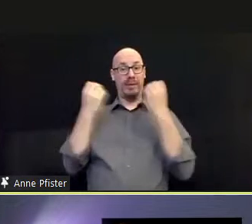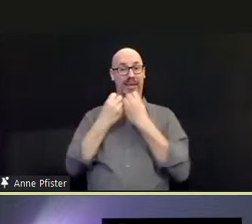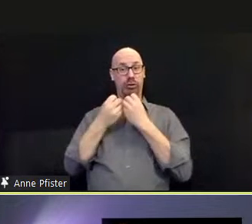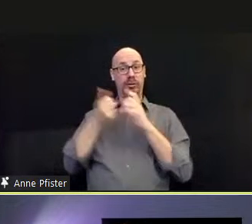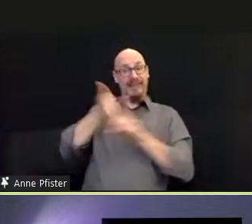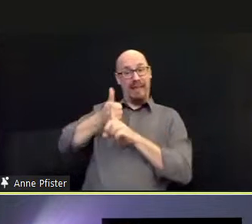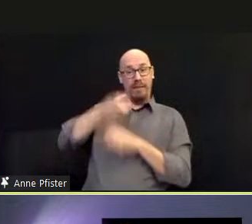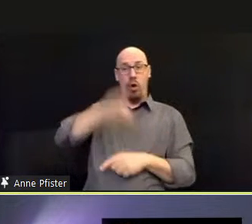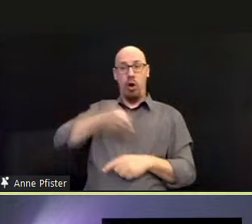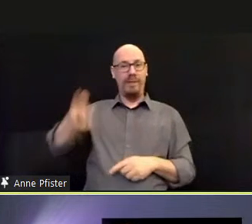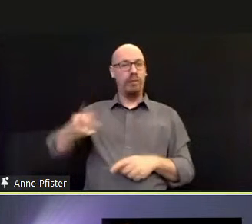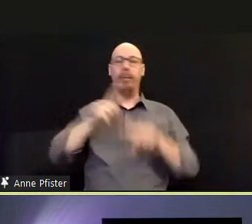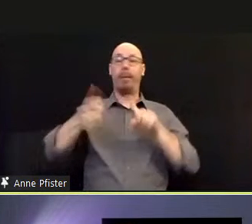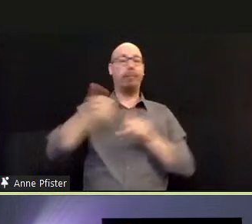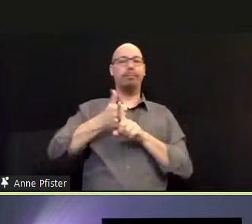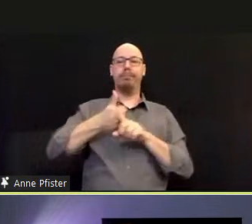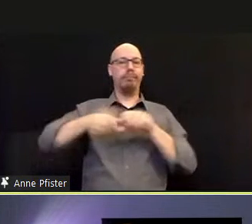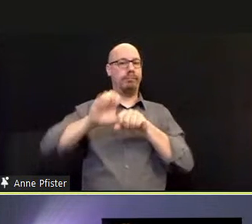sign.